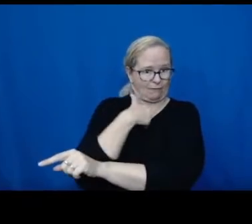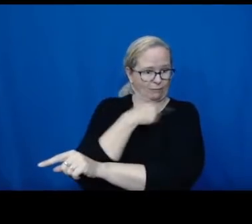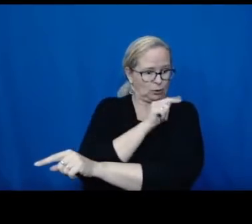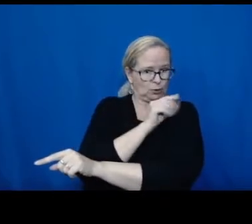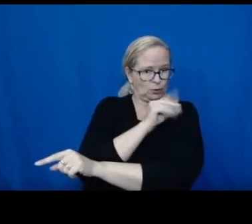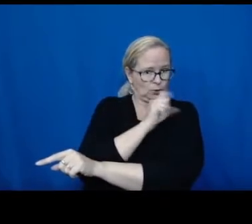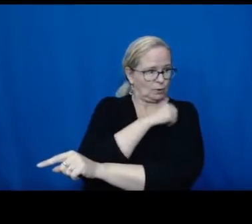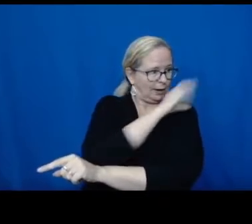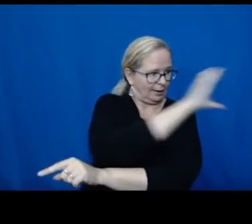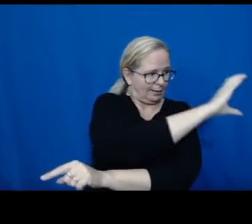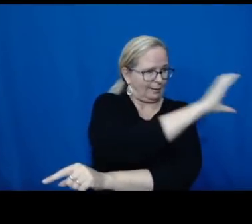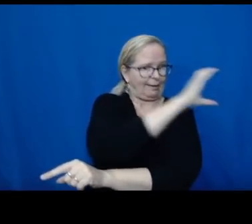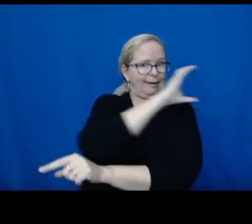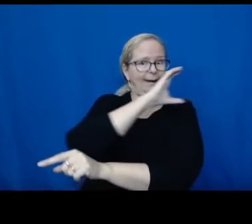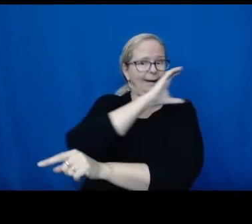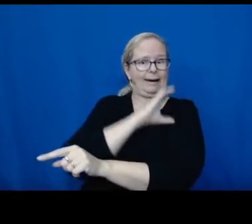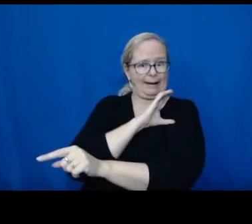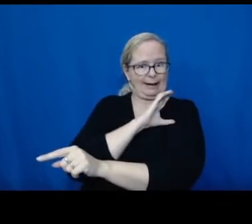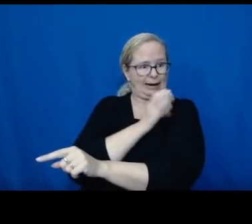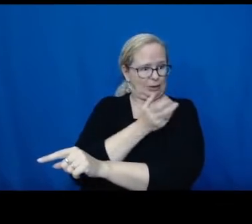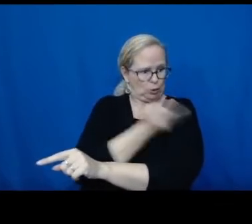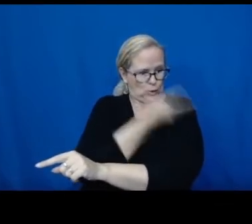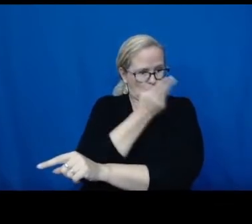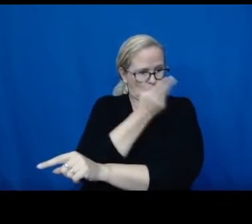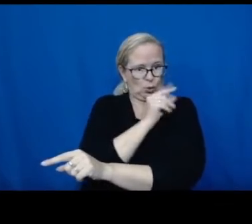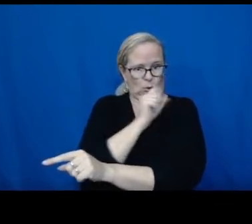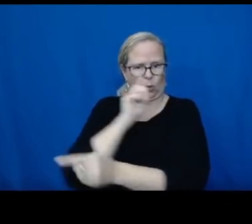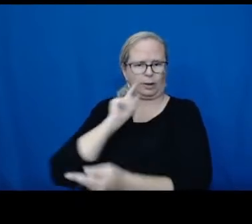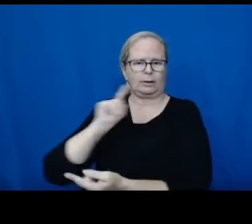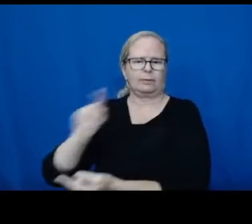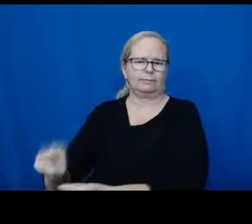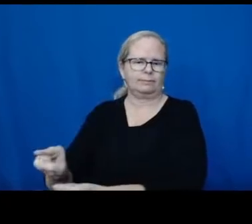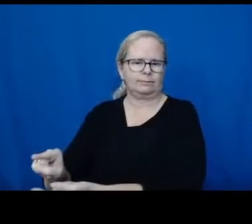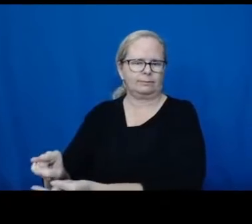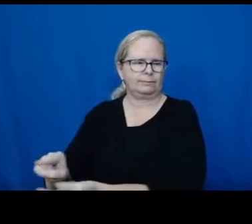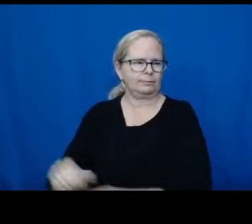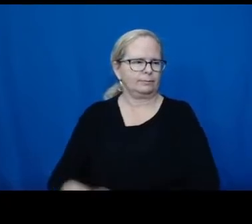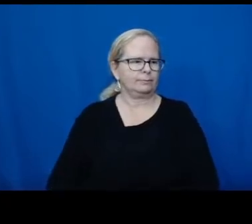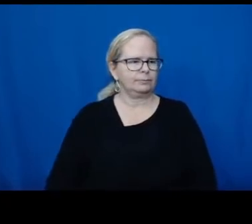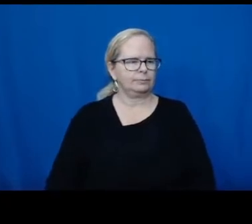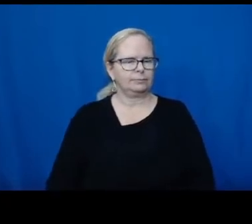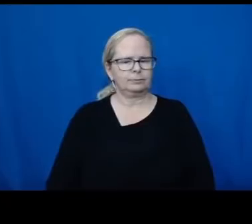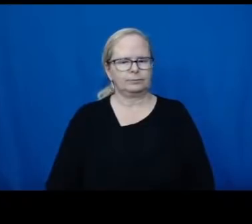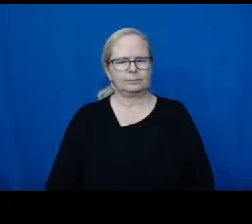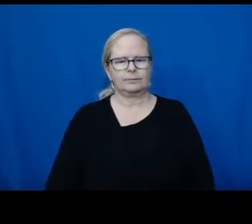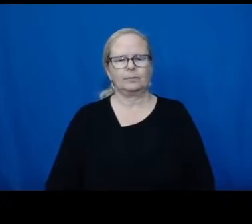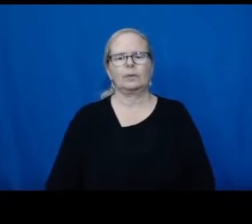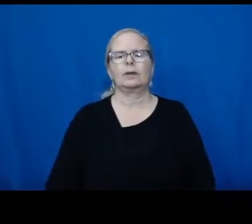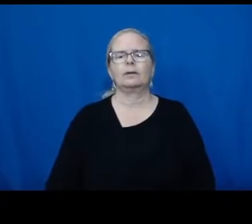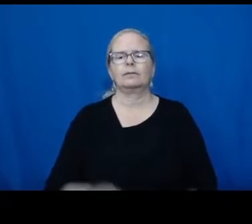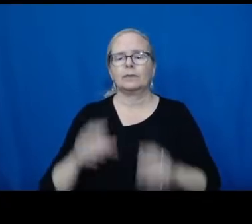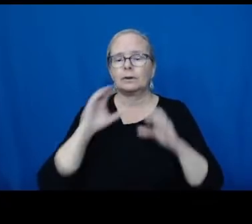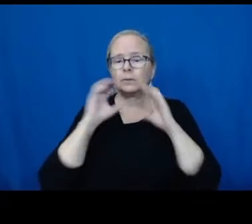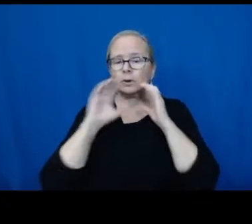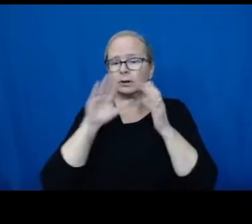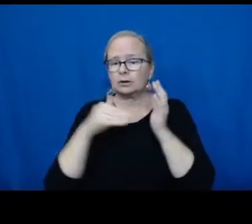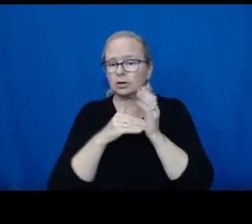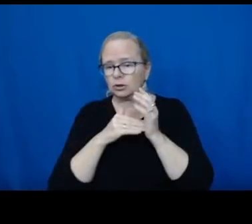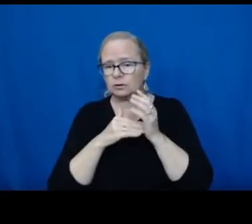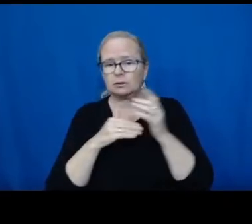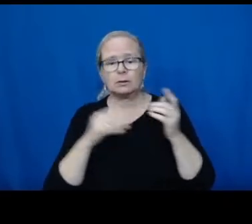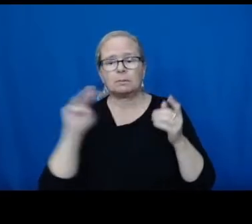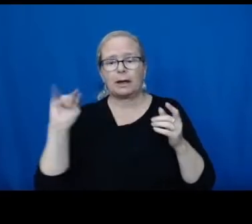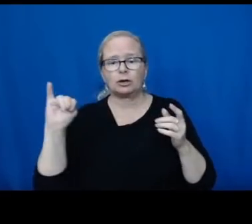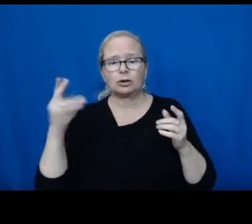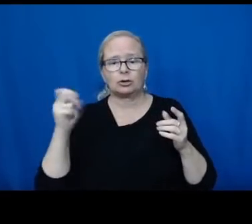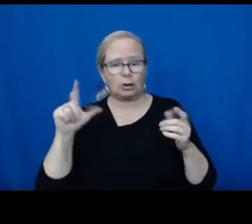Does anyone else have any thoughts that they would like to add to that relating to the fifth wave? Unfortunately, I think there